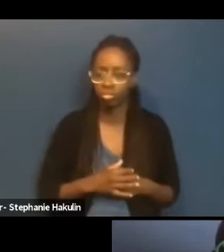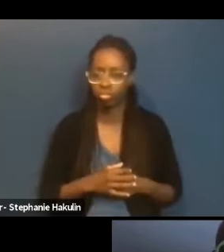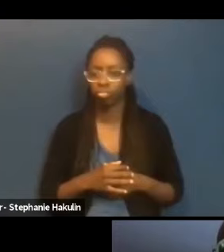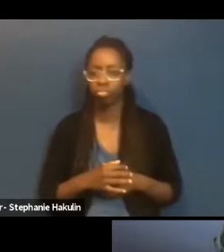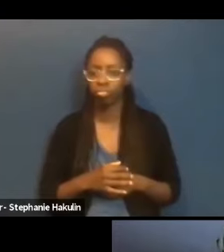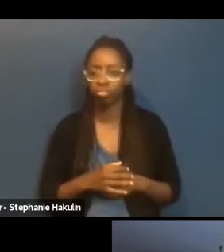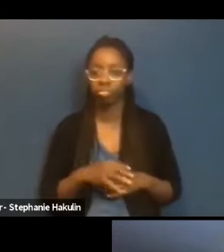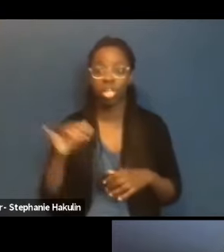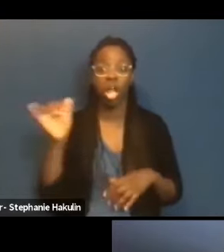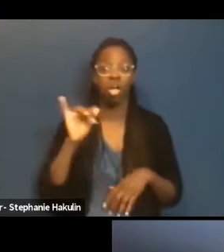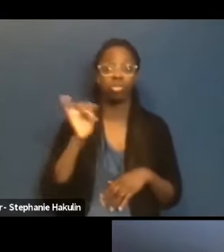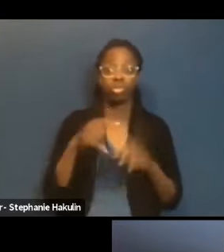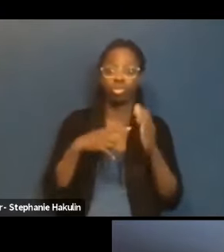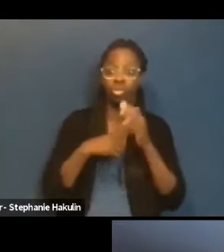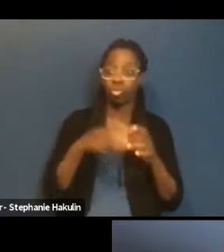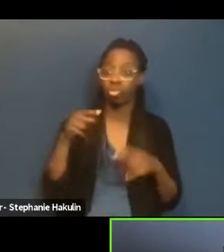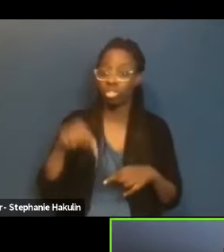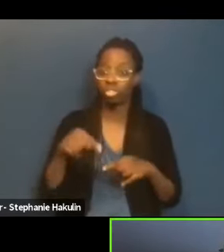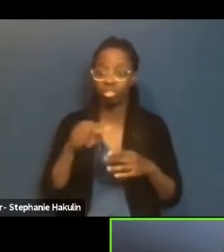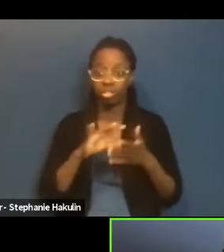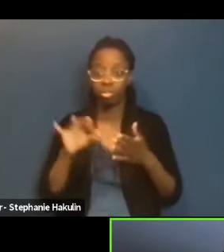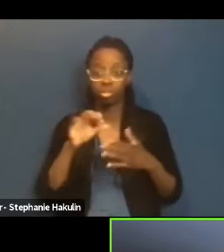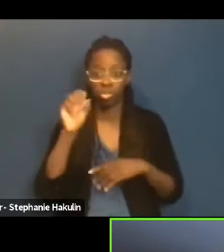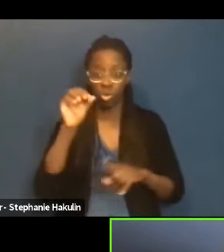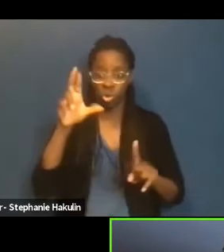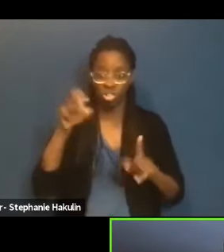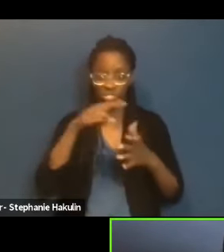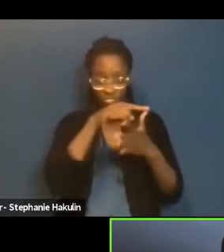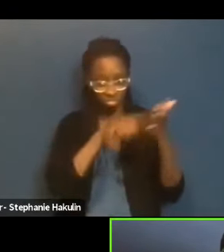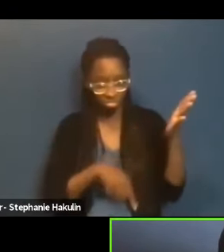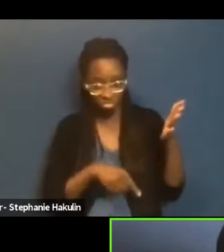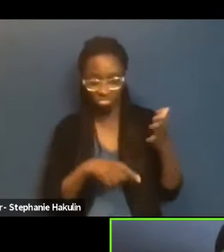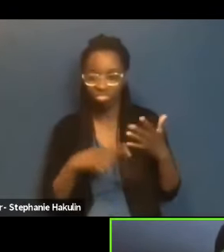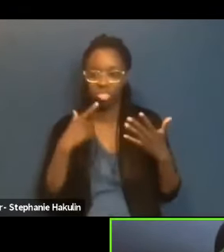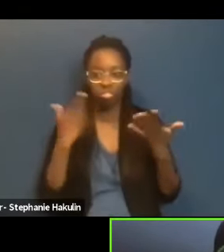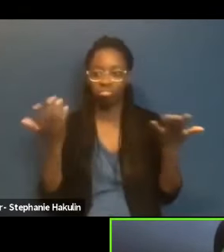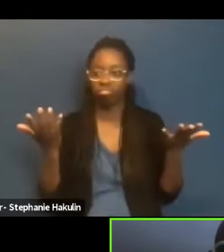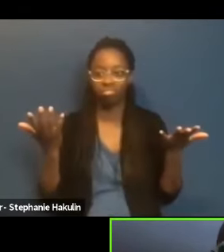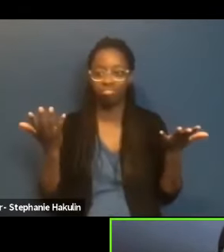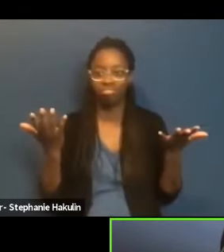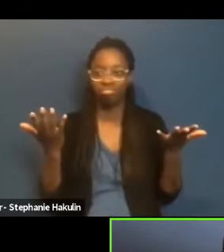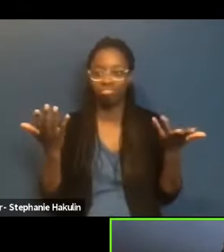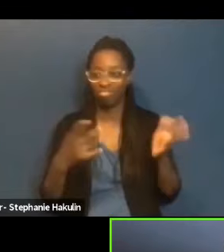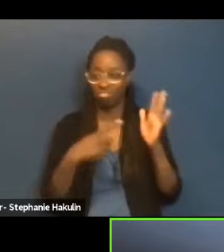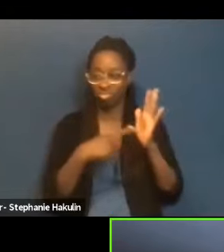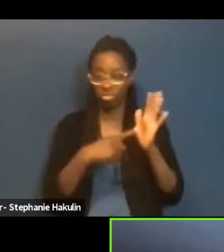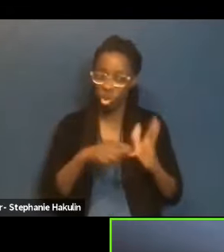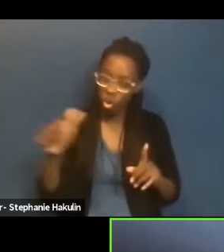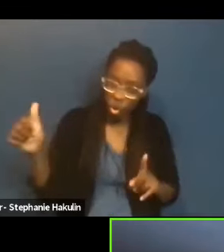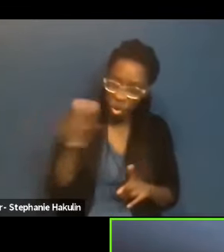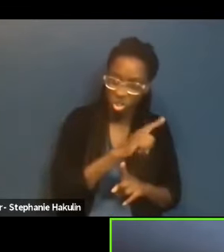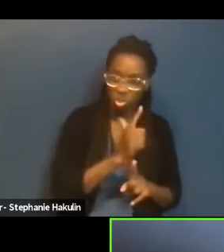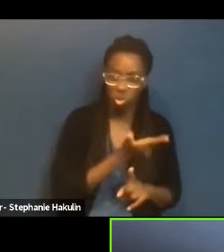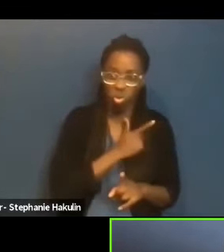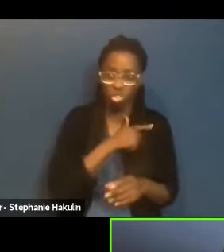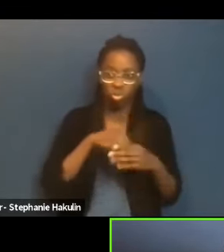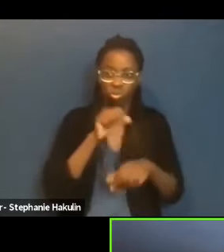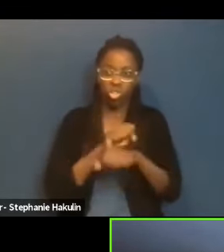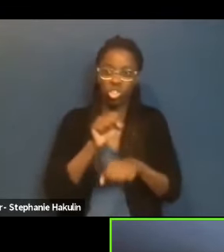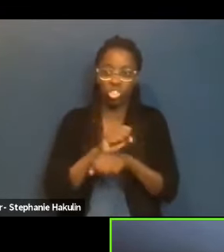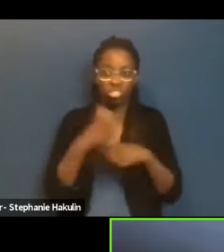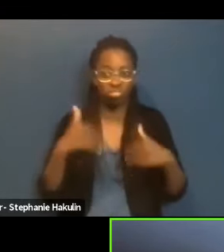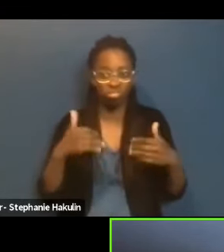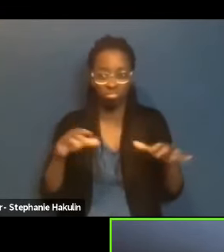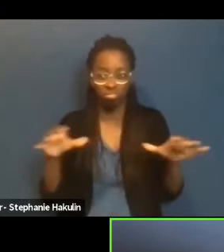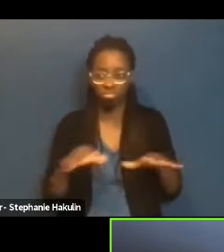scores are not clearly the marker of the quality of the work and the beauty of the spirit that performs the work. I'm so